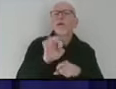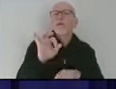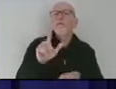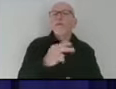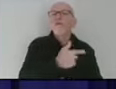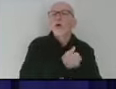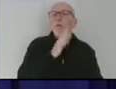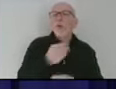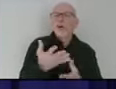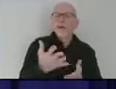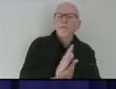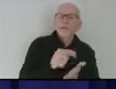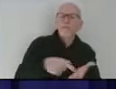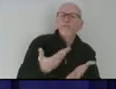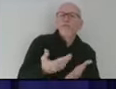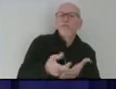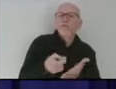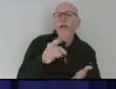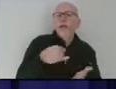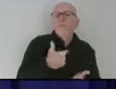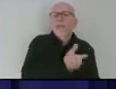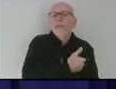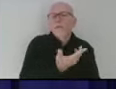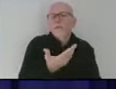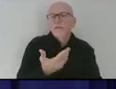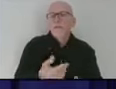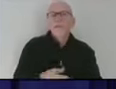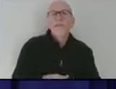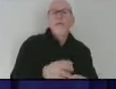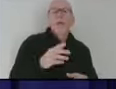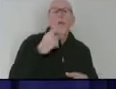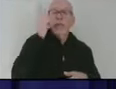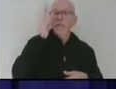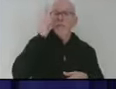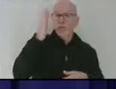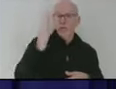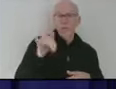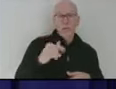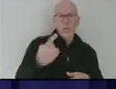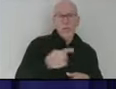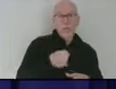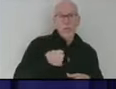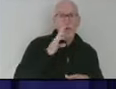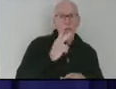that acknowledges that they've had the vaccine. So in the future, I think that's something that we will definitely keep